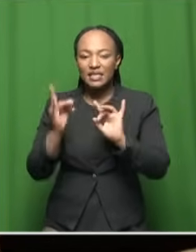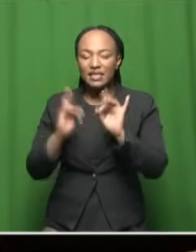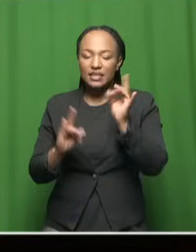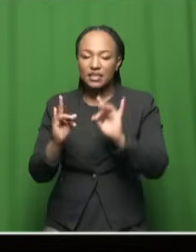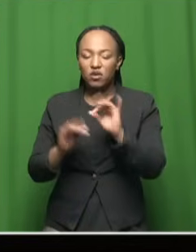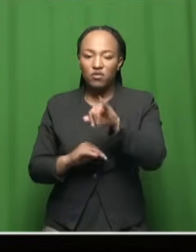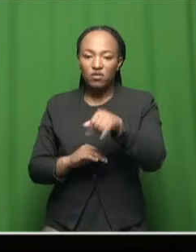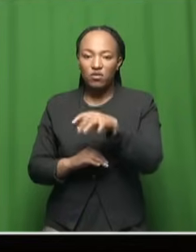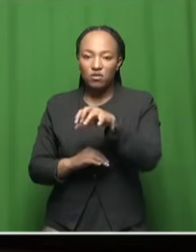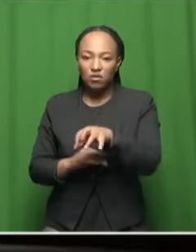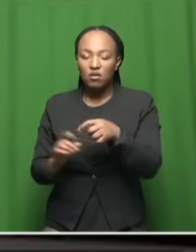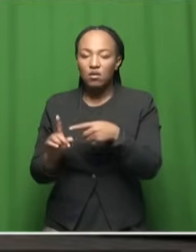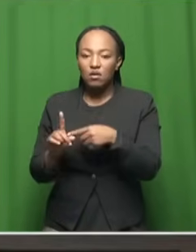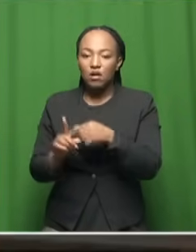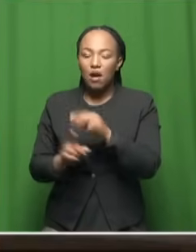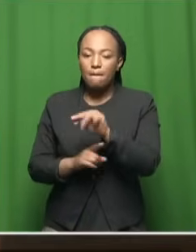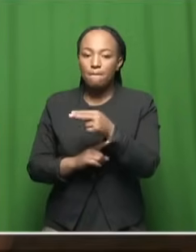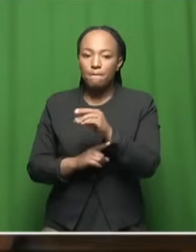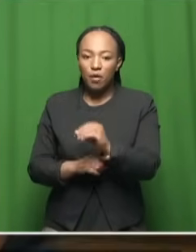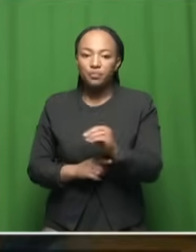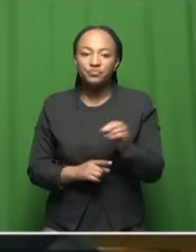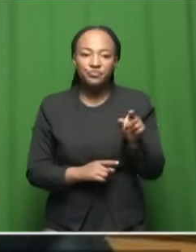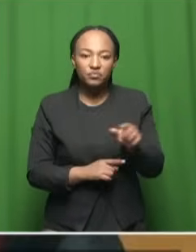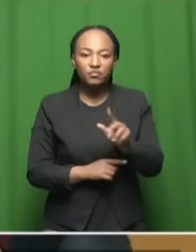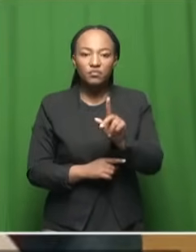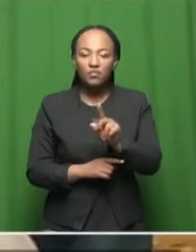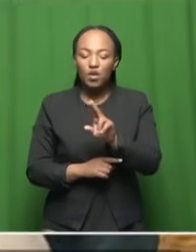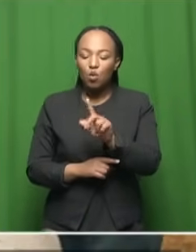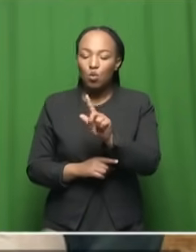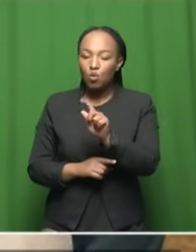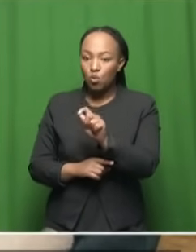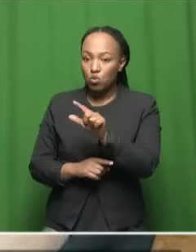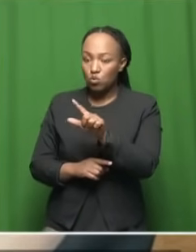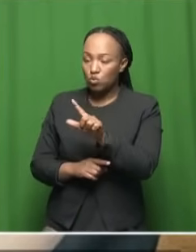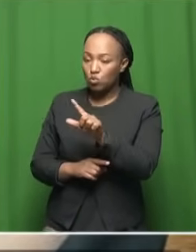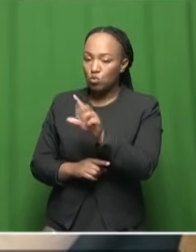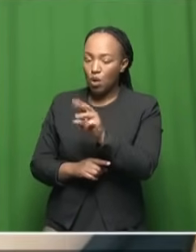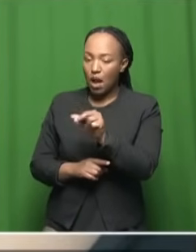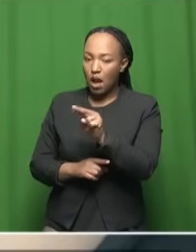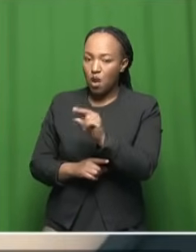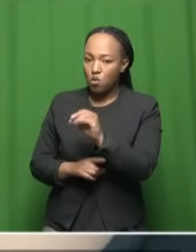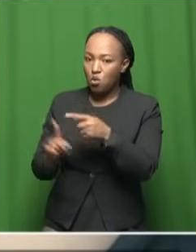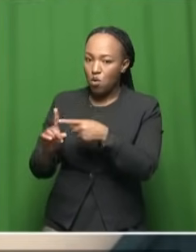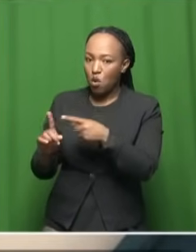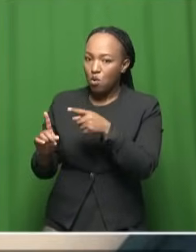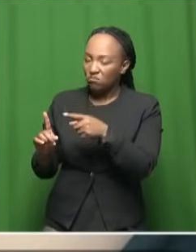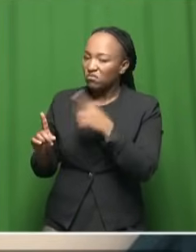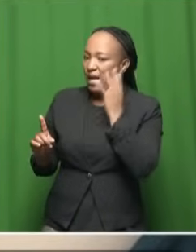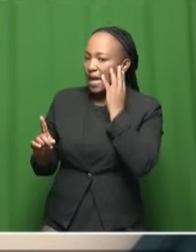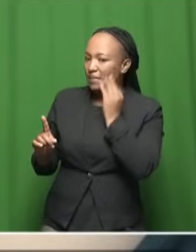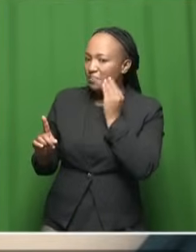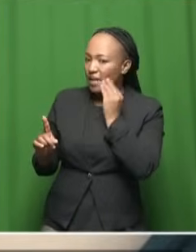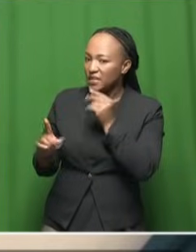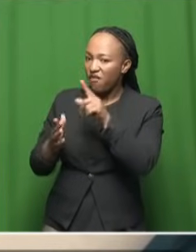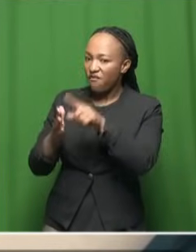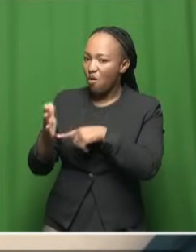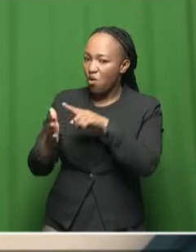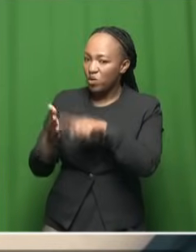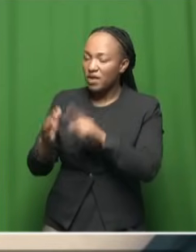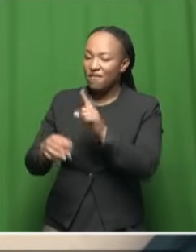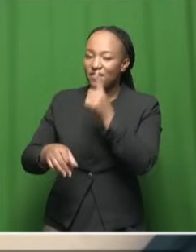Mbolenhle Mthethwa. Thank you so much for taking the time to speak to us. How was your experience voting for the first time,